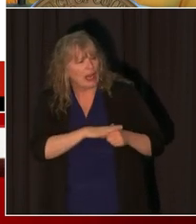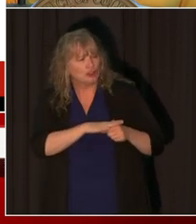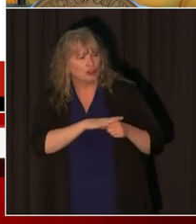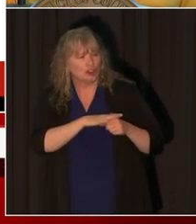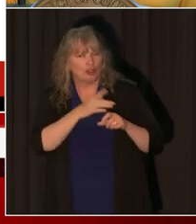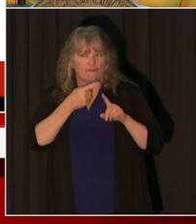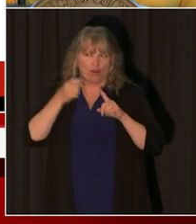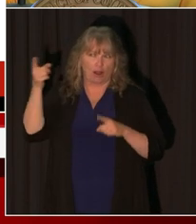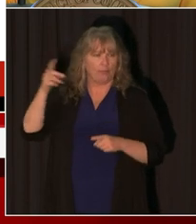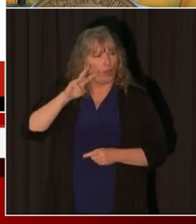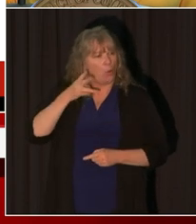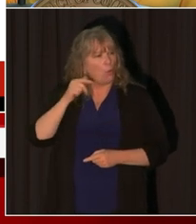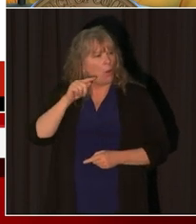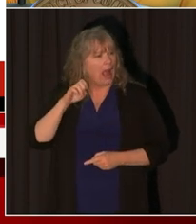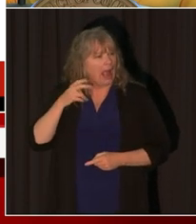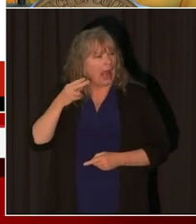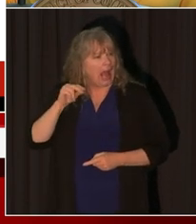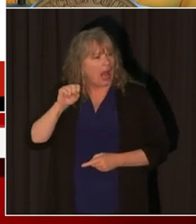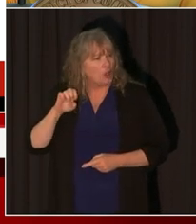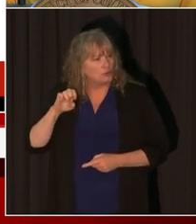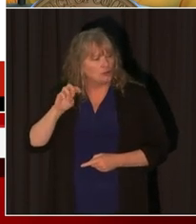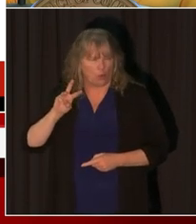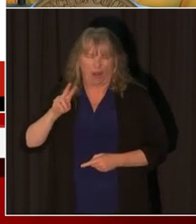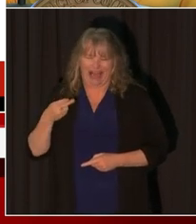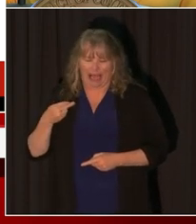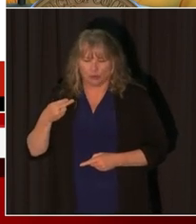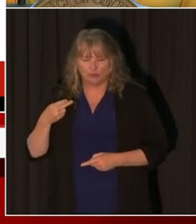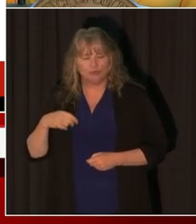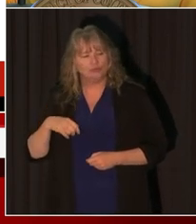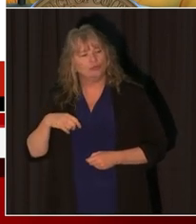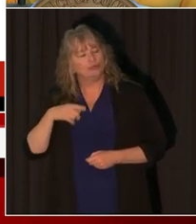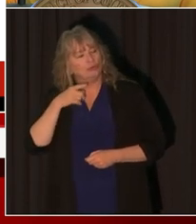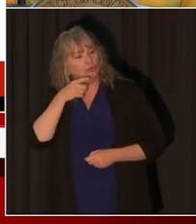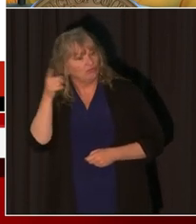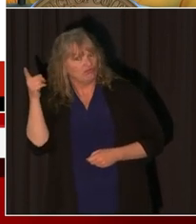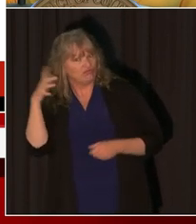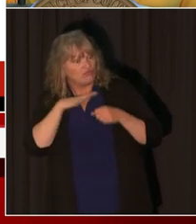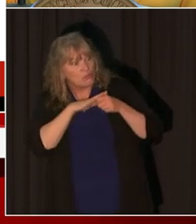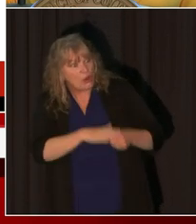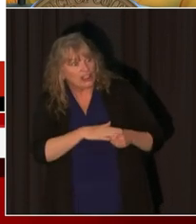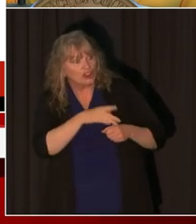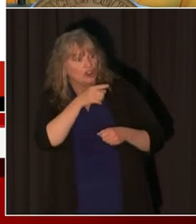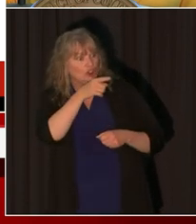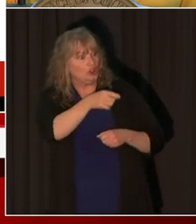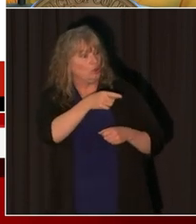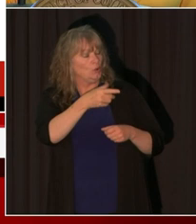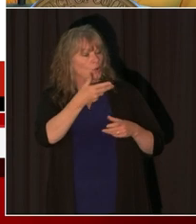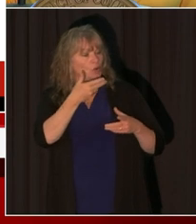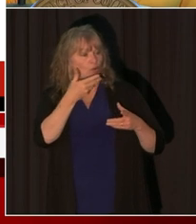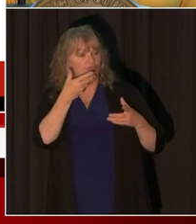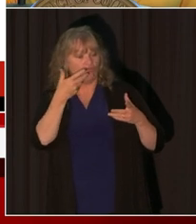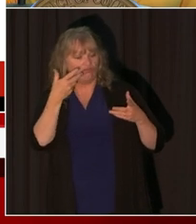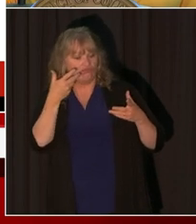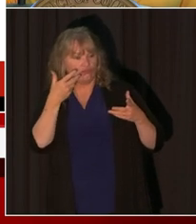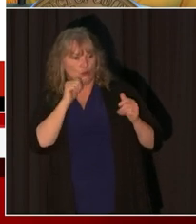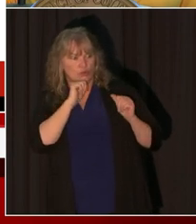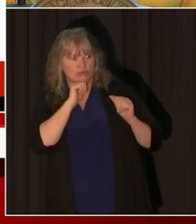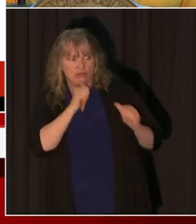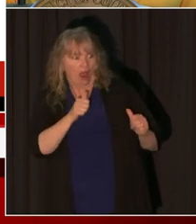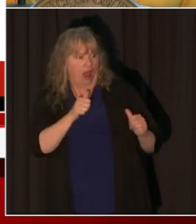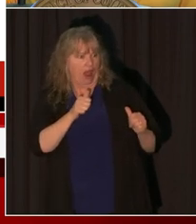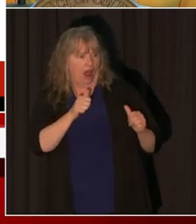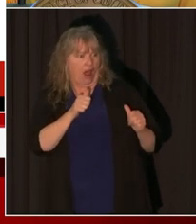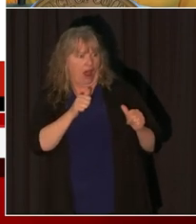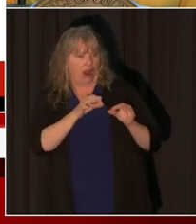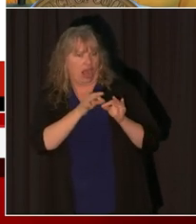from the White House. I wanted to ask if you're getting any pressure obliquely or directly from the White House not to